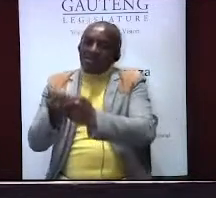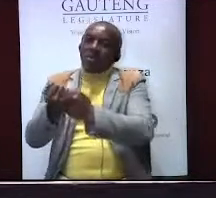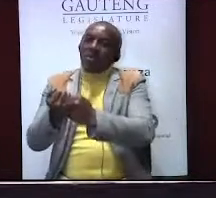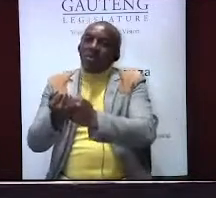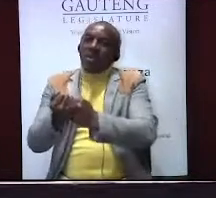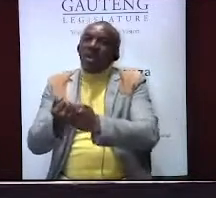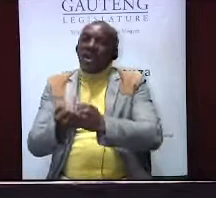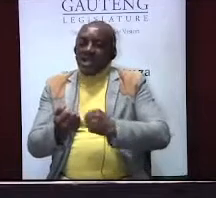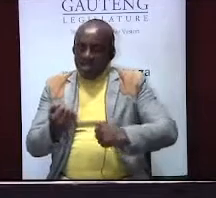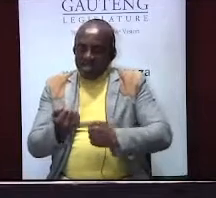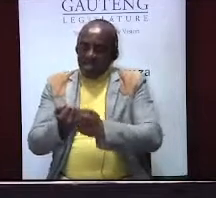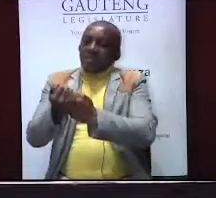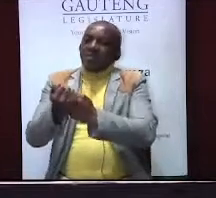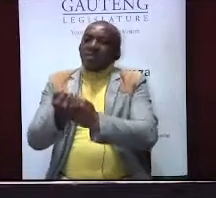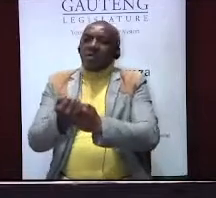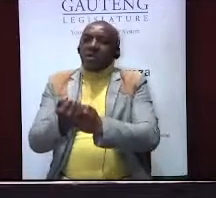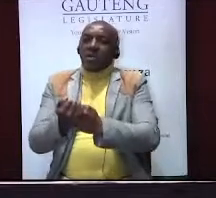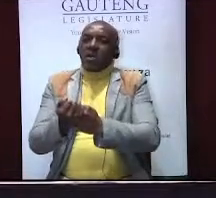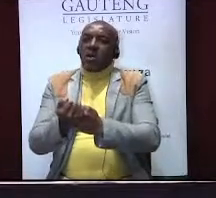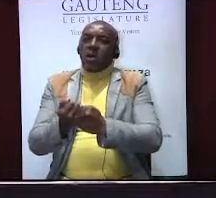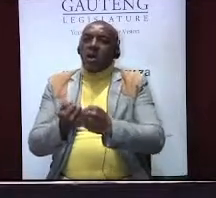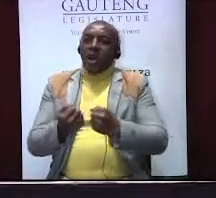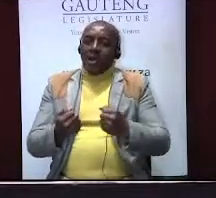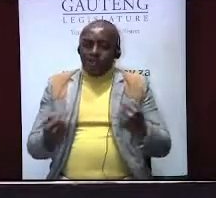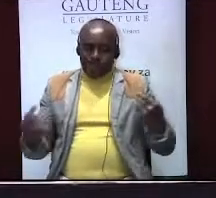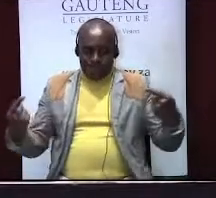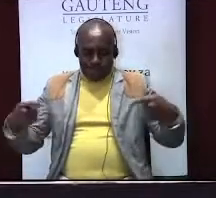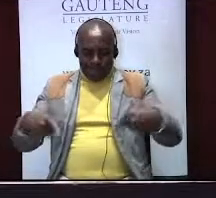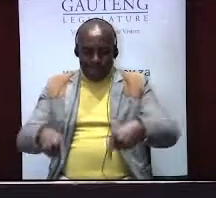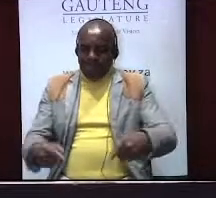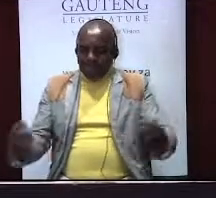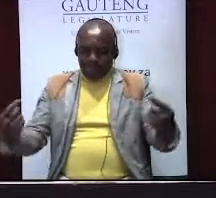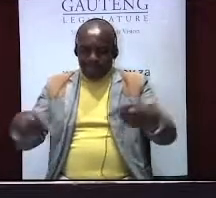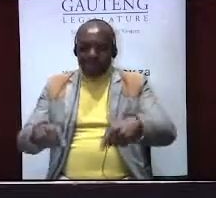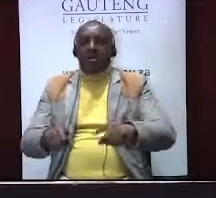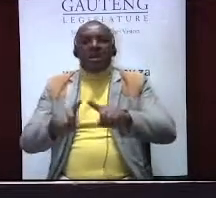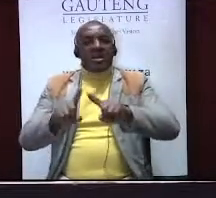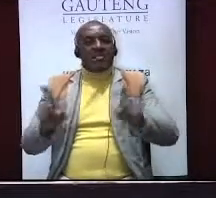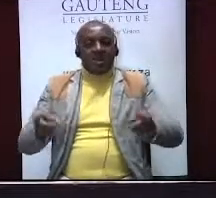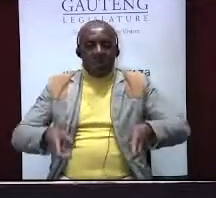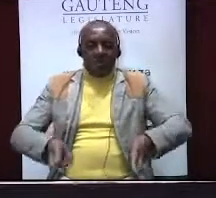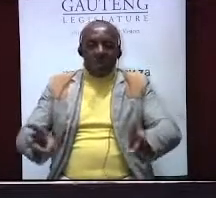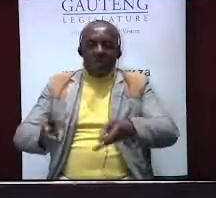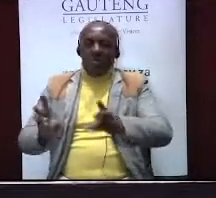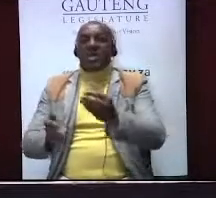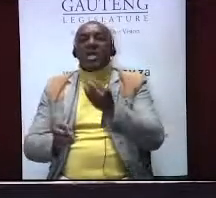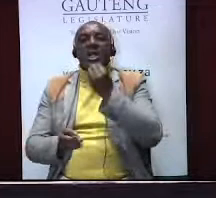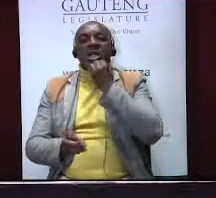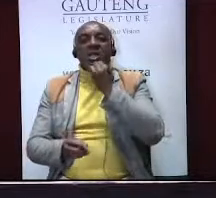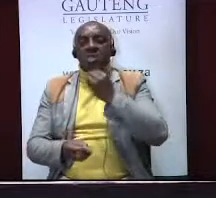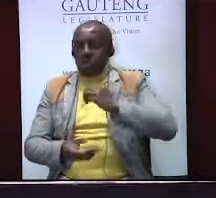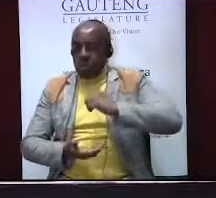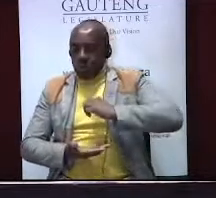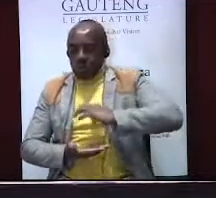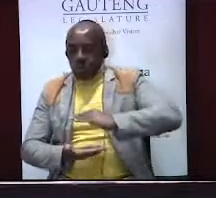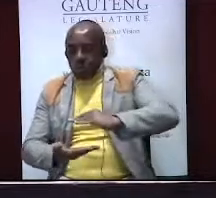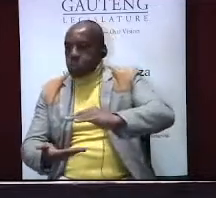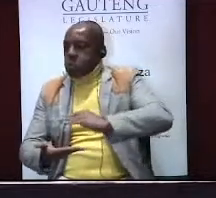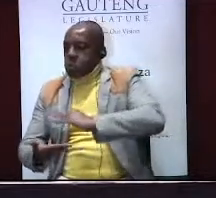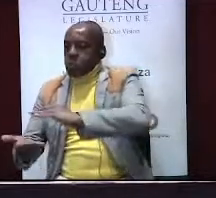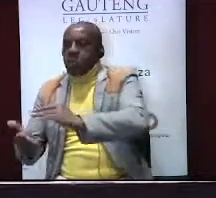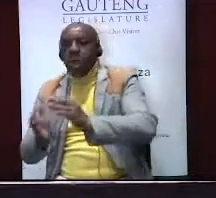you would note that it came in different forms, which would include food relief, prayer for